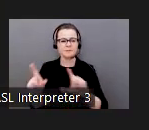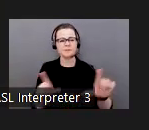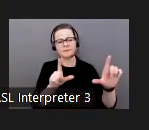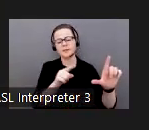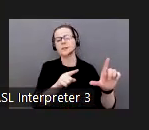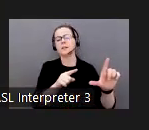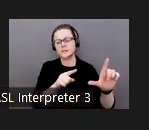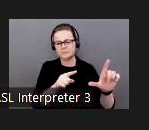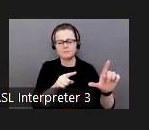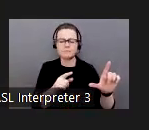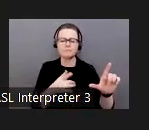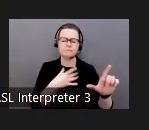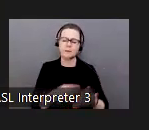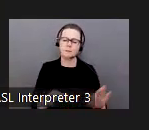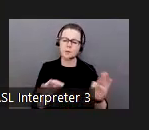that,